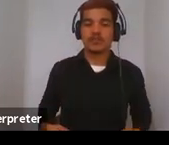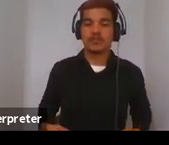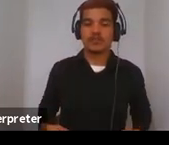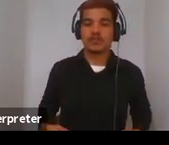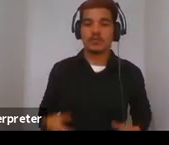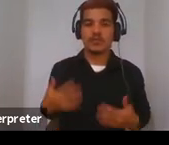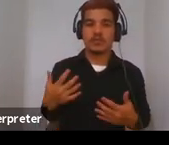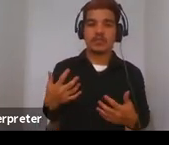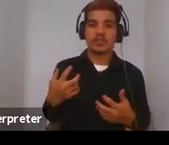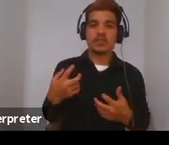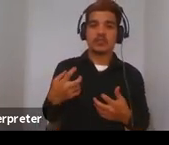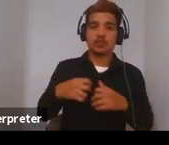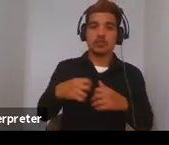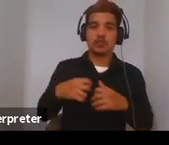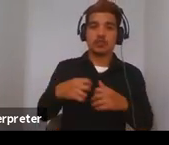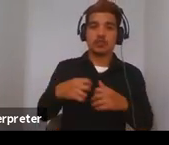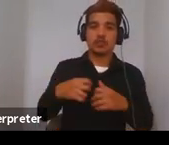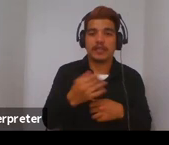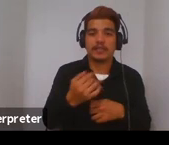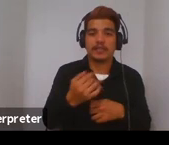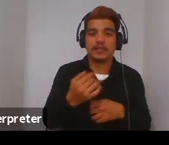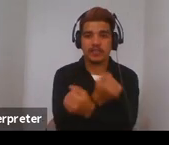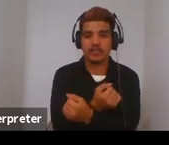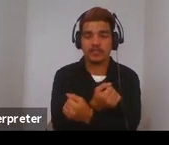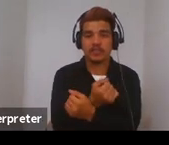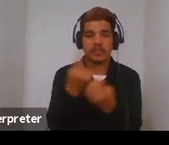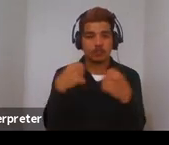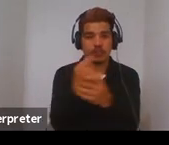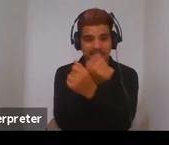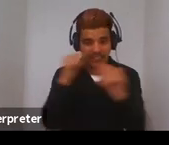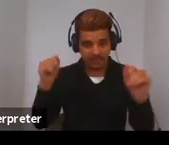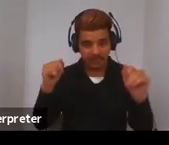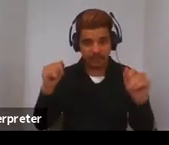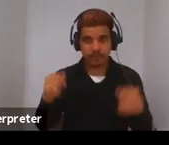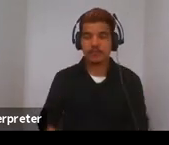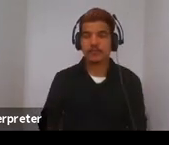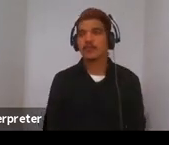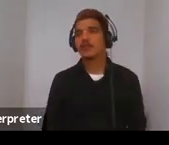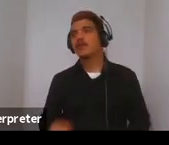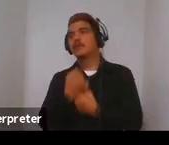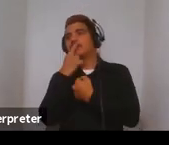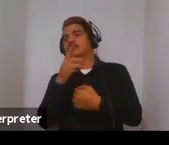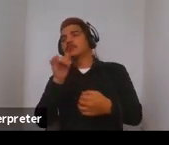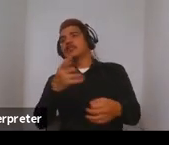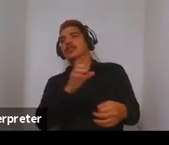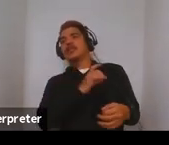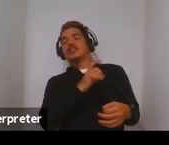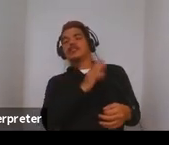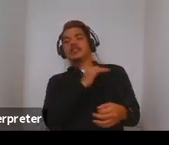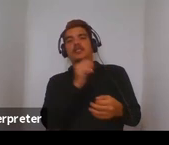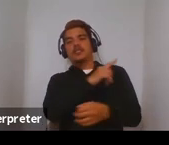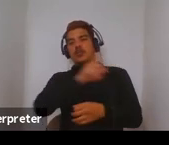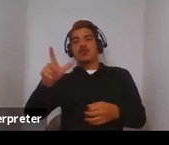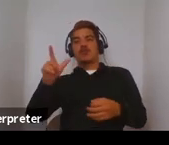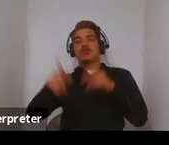in crisis and was just trying to survive the moment. Making sure law enforcement and all people that work with